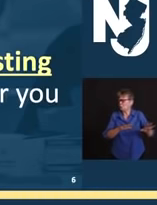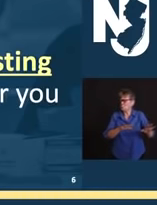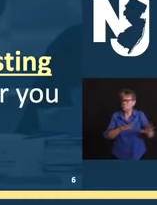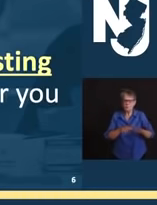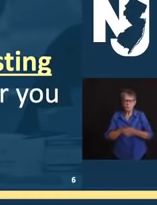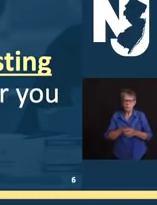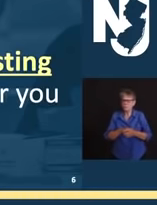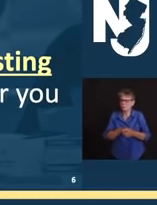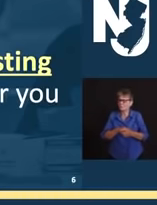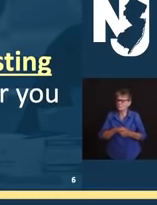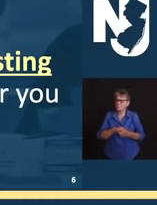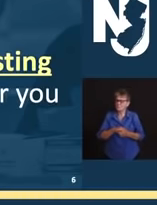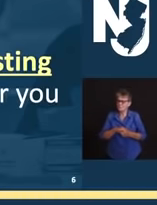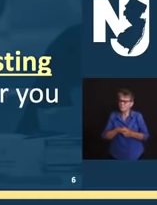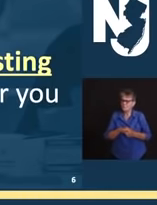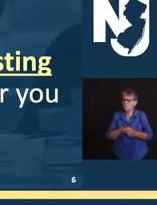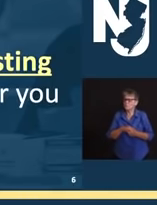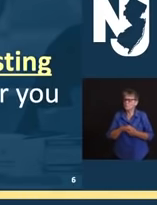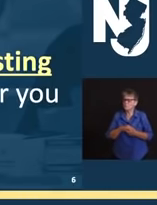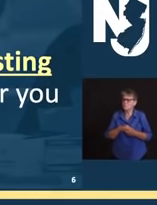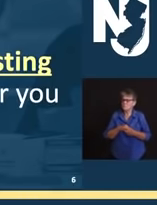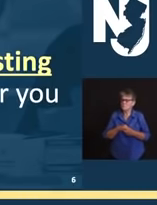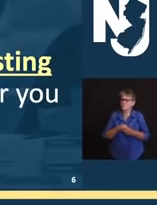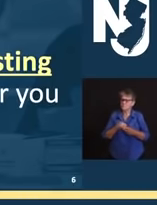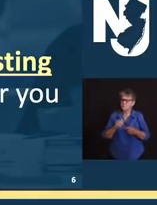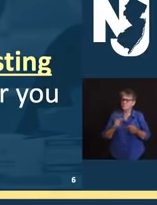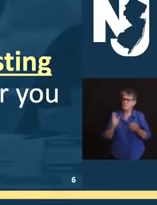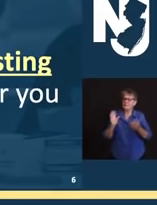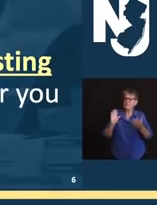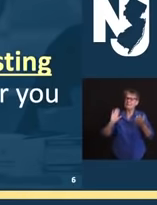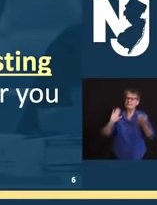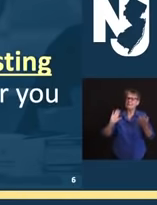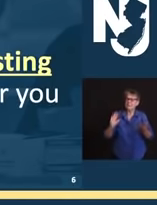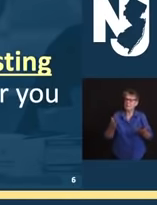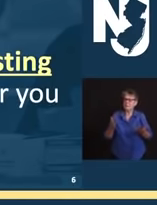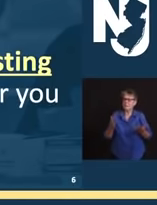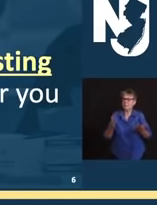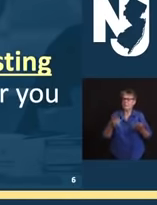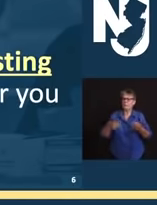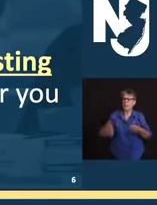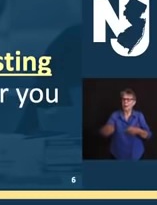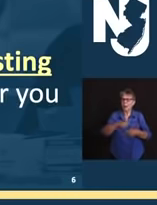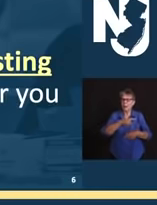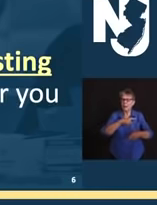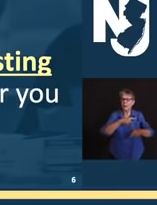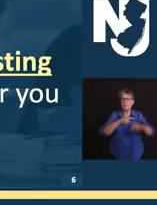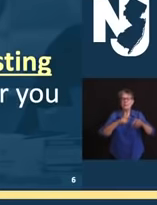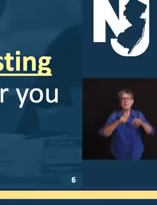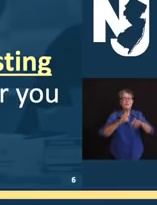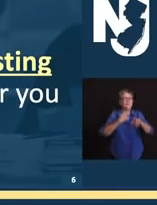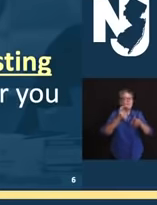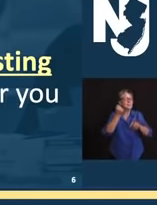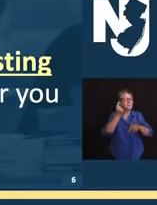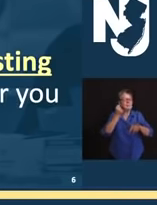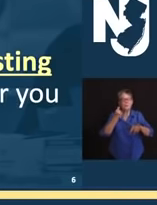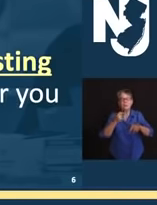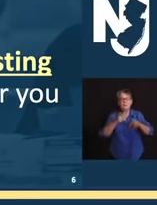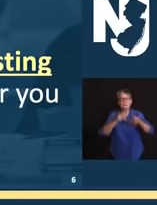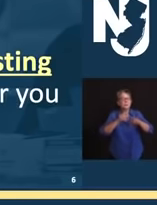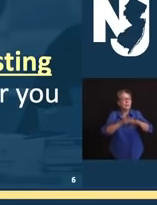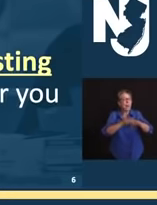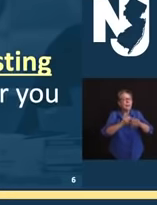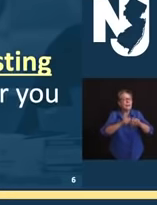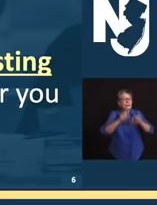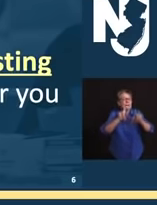admittedly slowed down the return in the labs of testing results. That's something that I know you and the team are focused on.